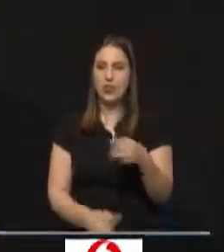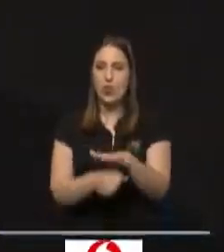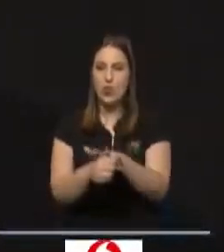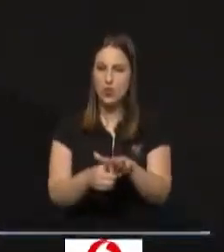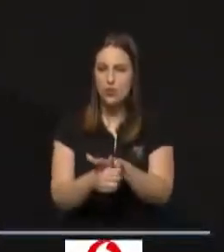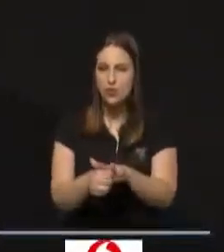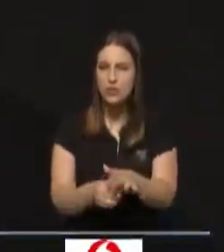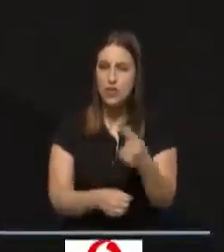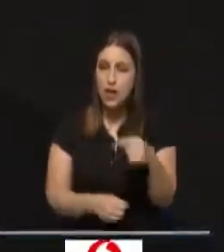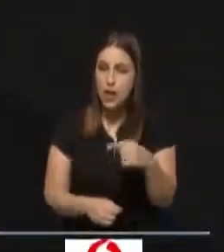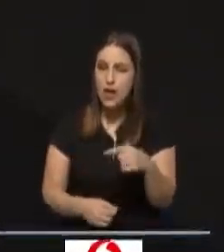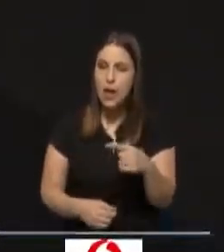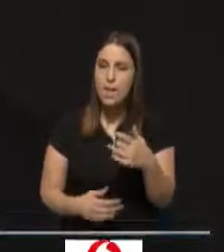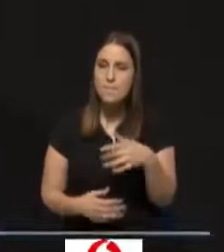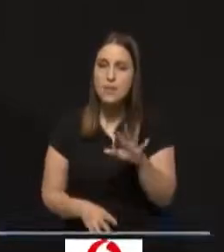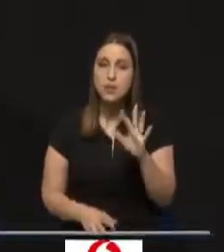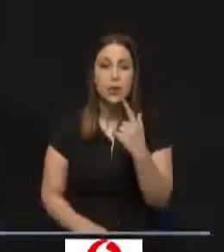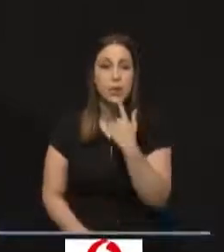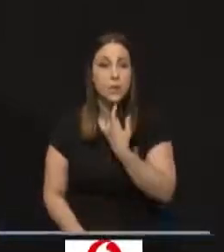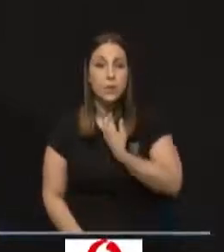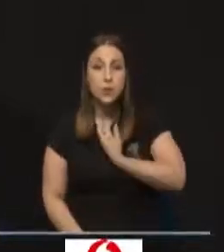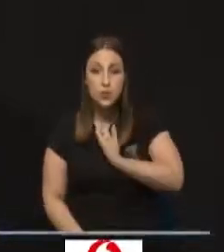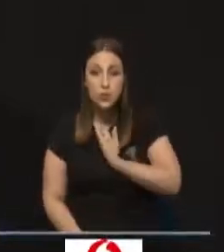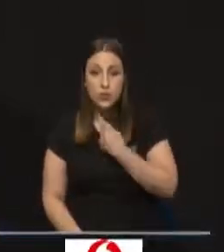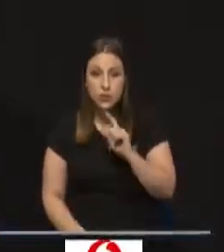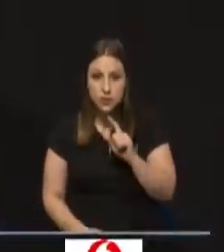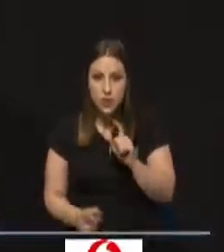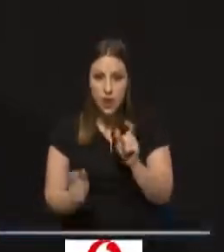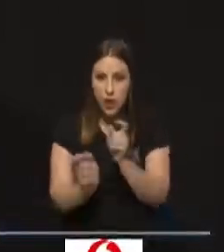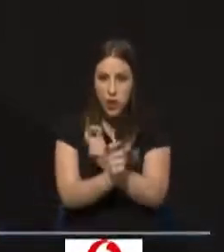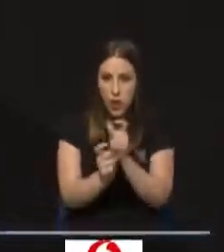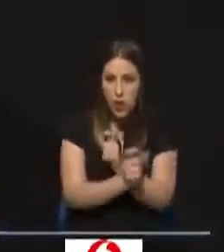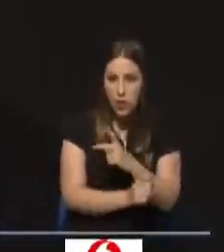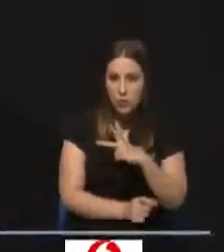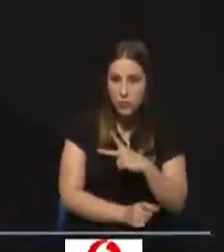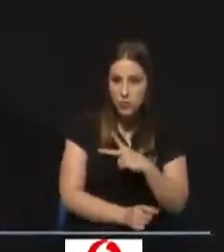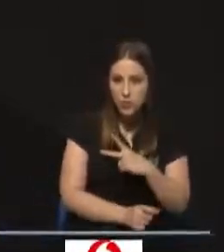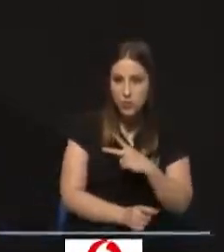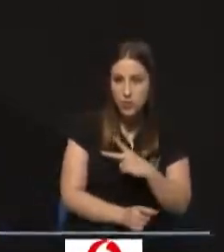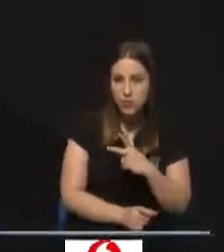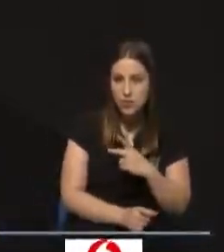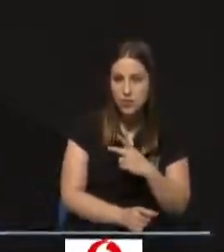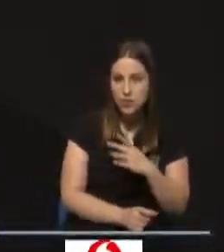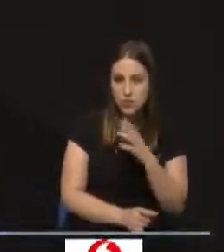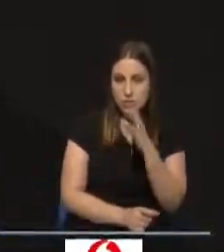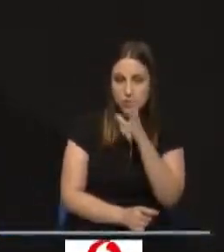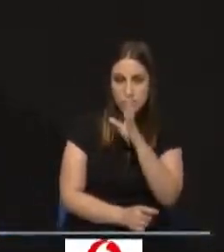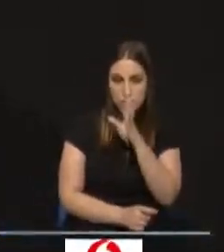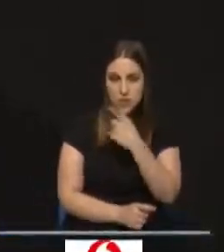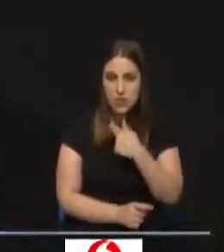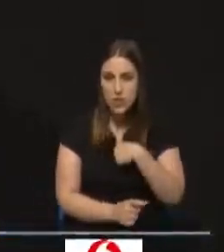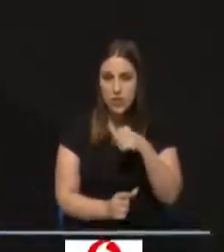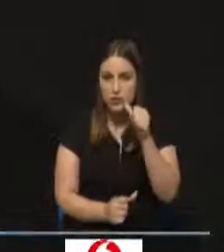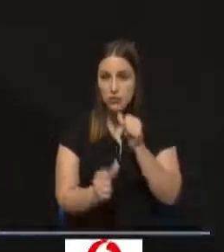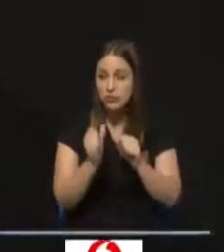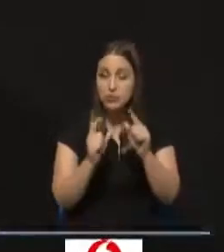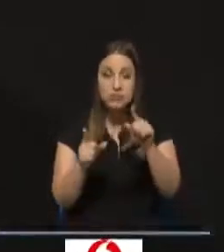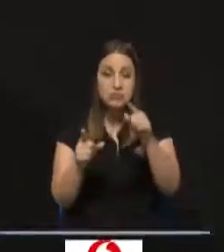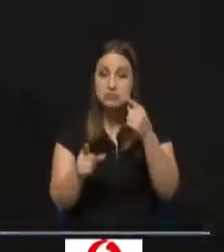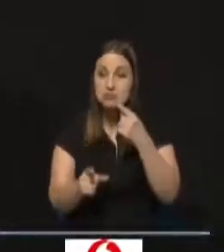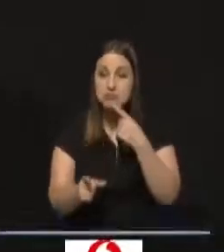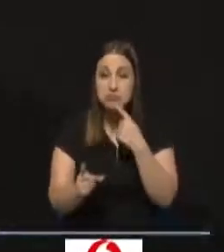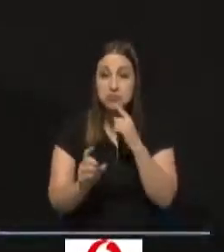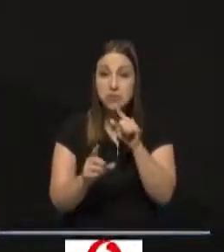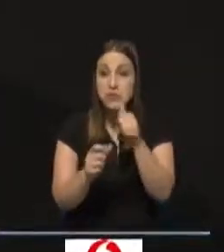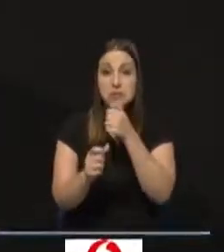sector. I'm not sure that you're maybe playing with words in your